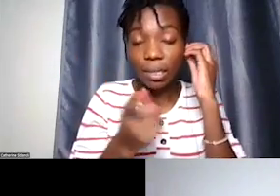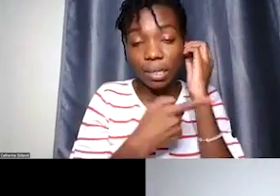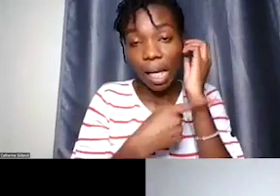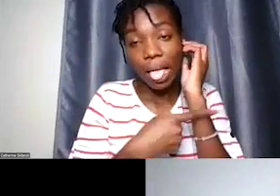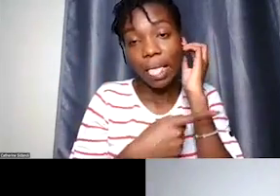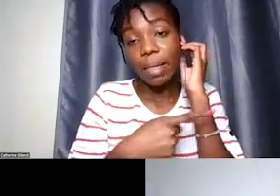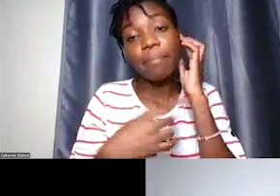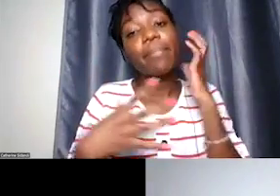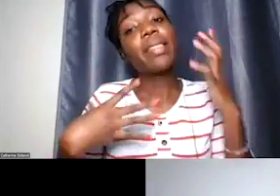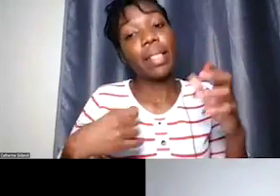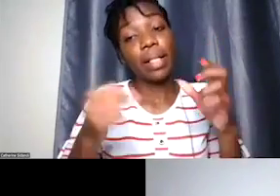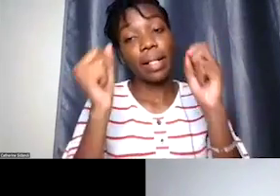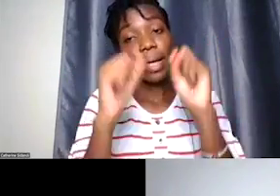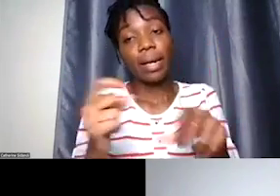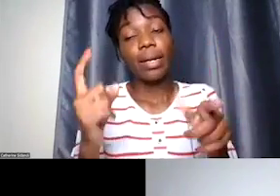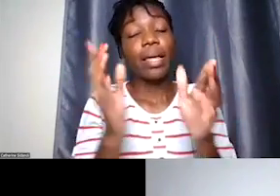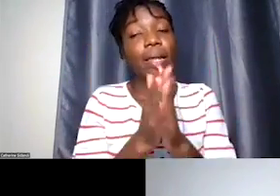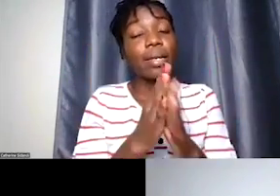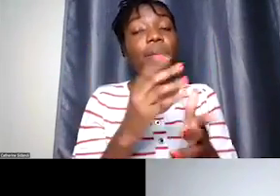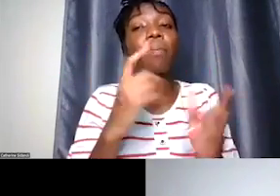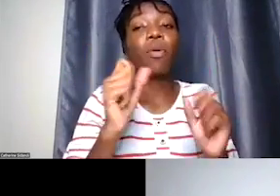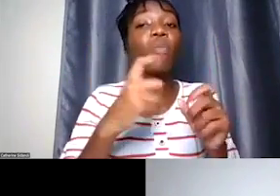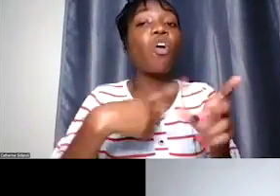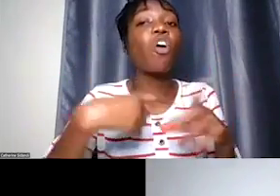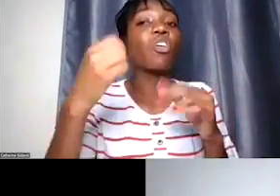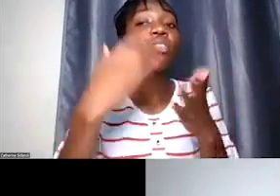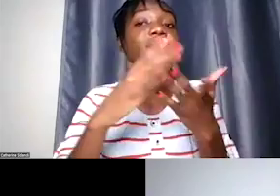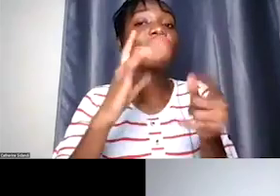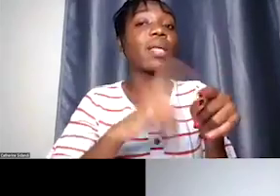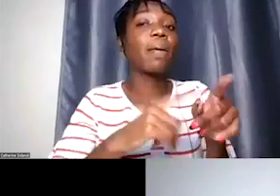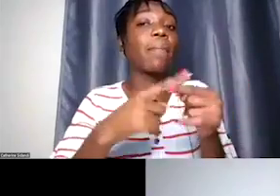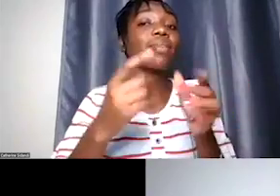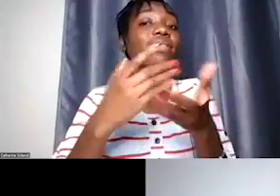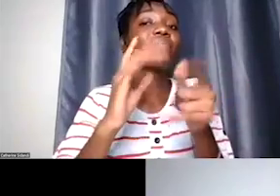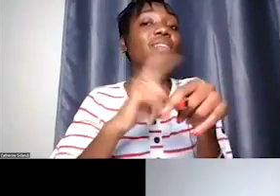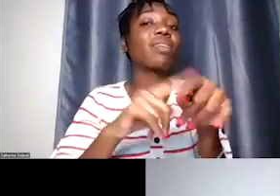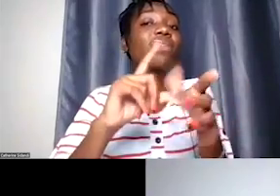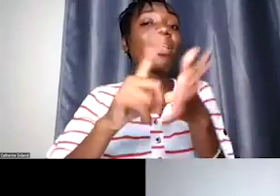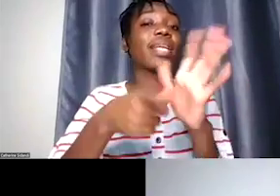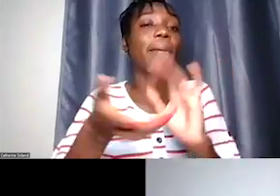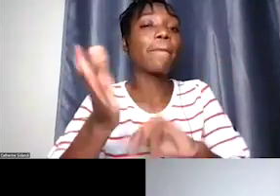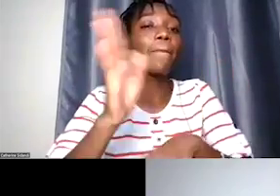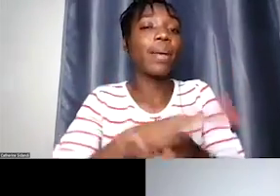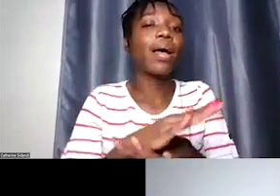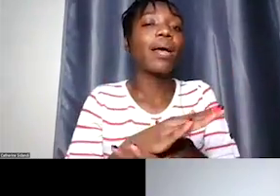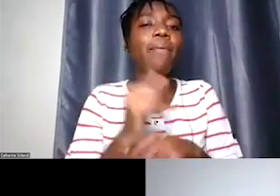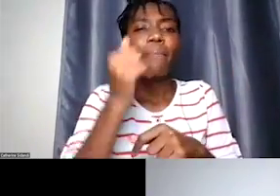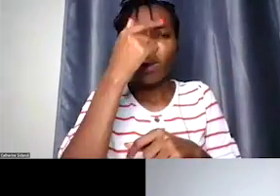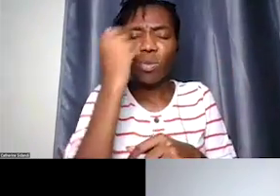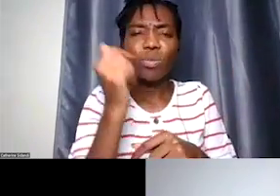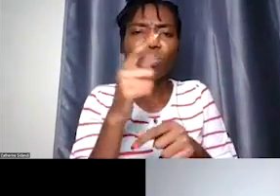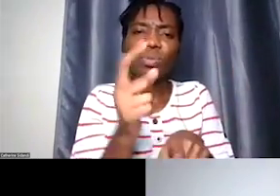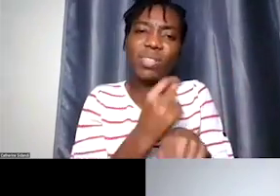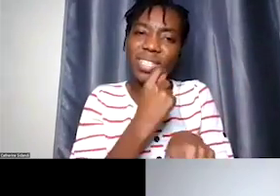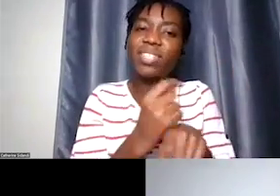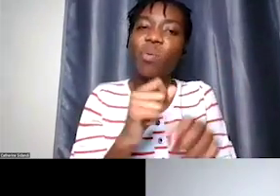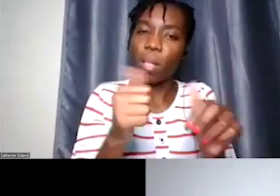may go for some time, but after some time, they will come back to you because you have not treated them.